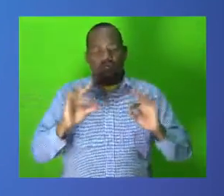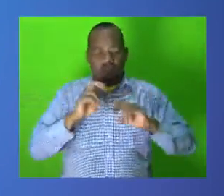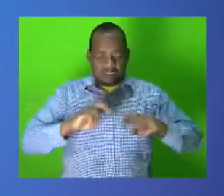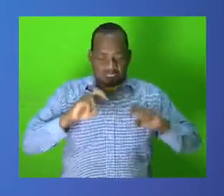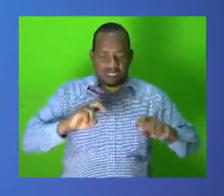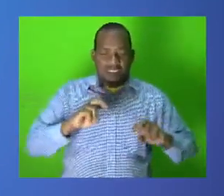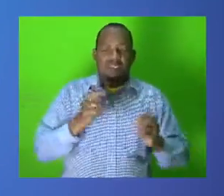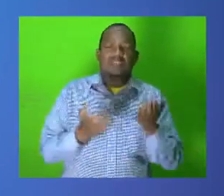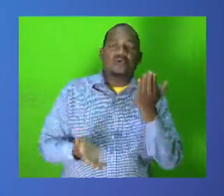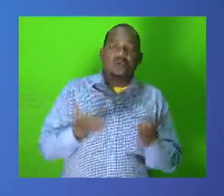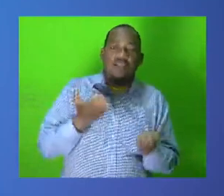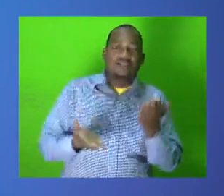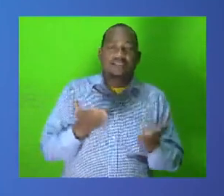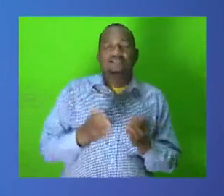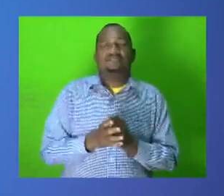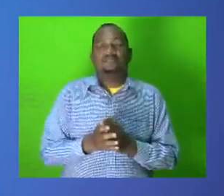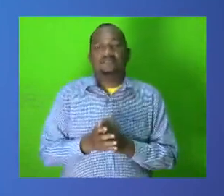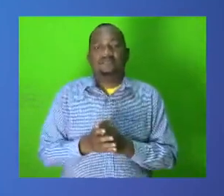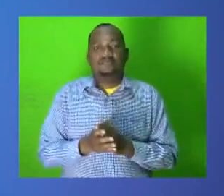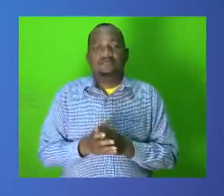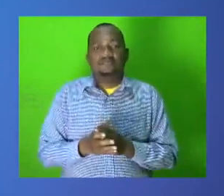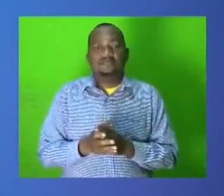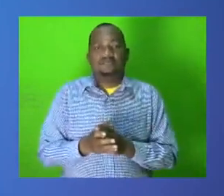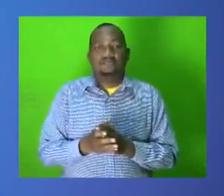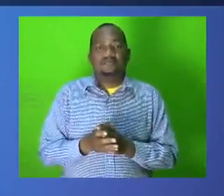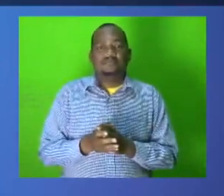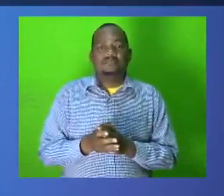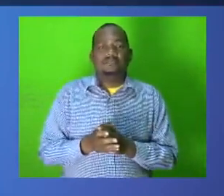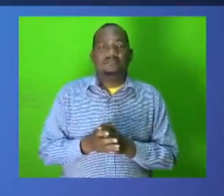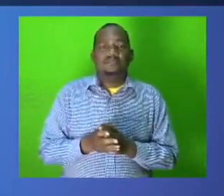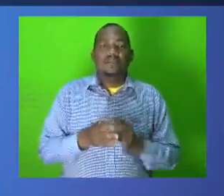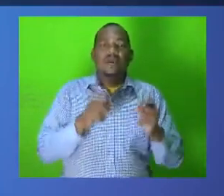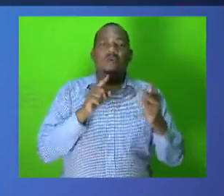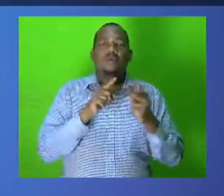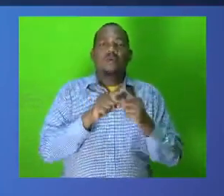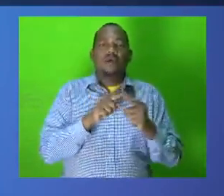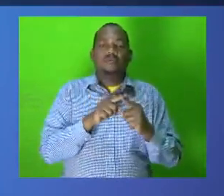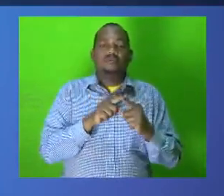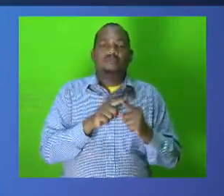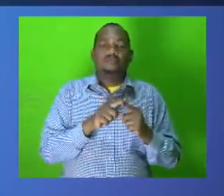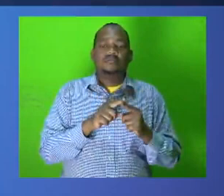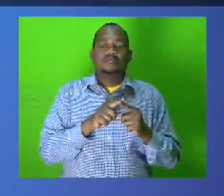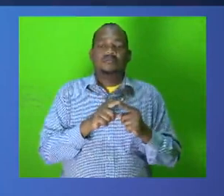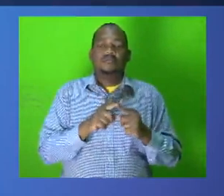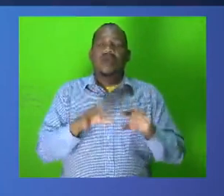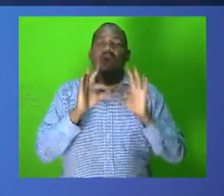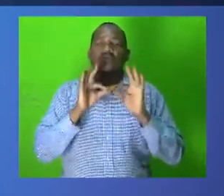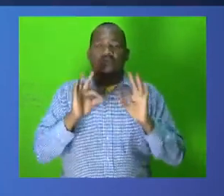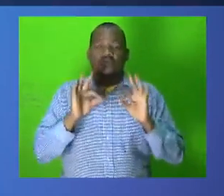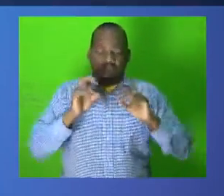good research if you are going to conduct a research. 1. Good research is